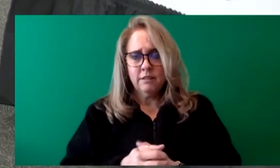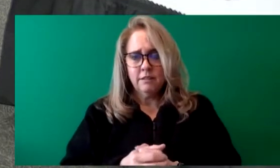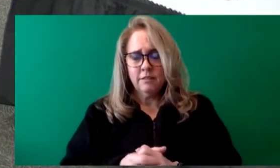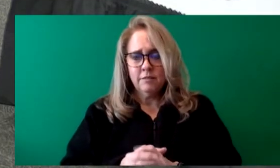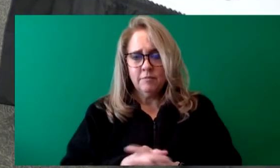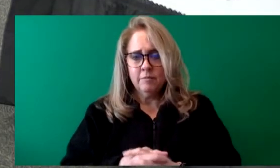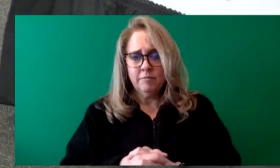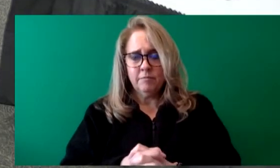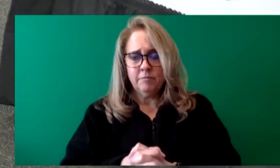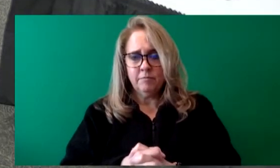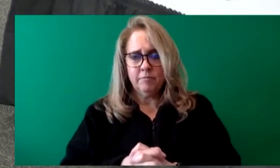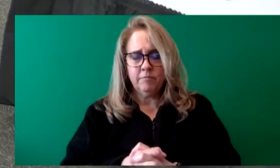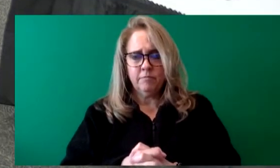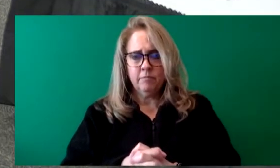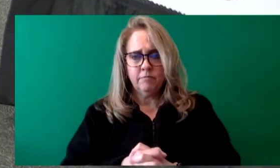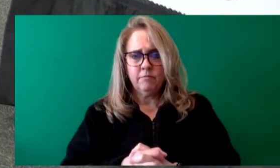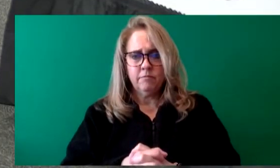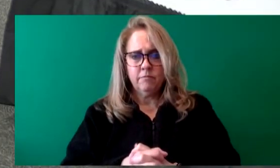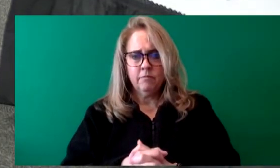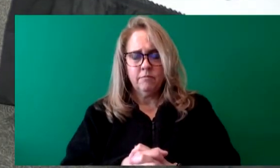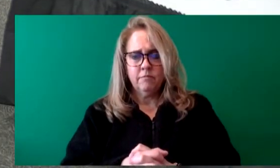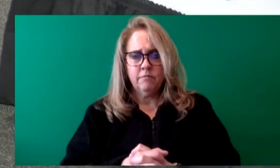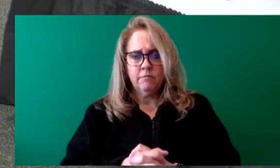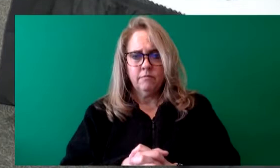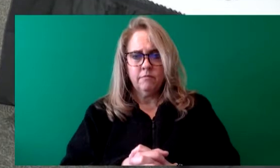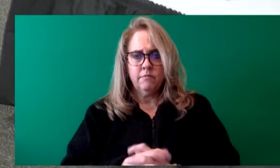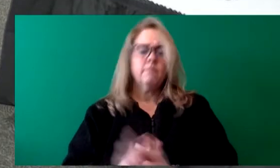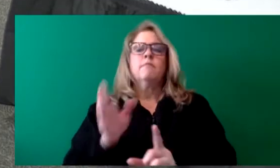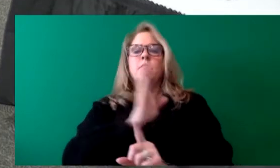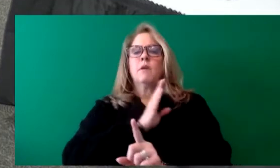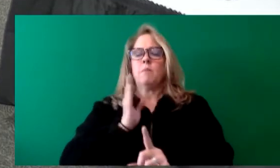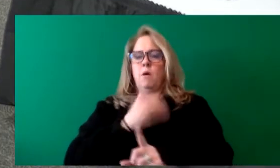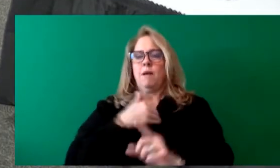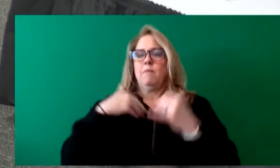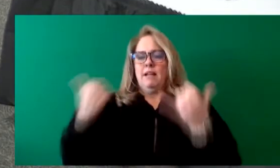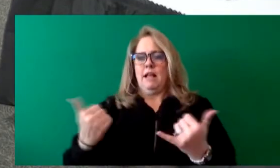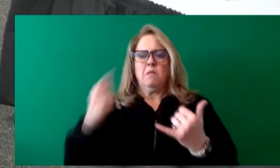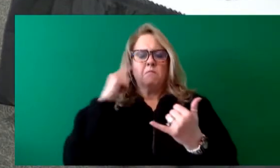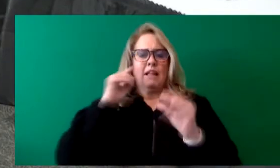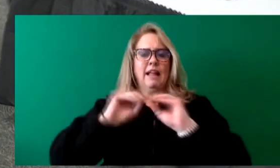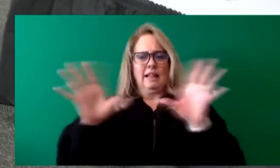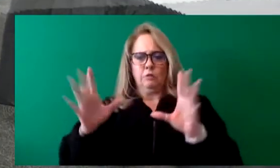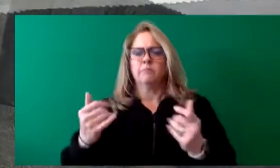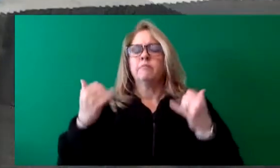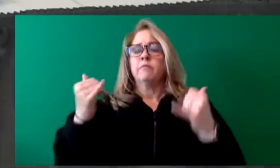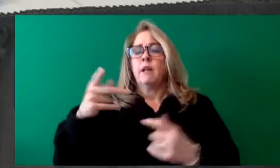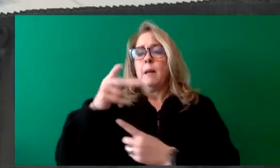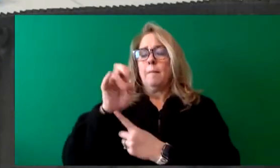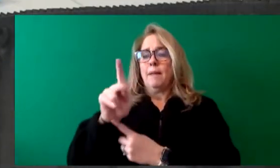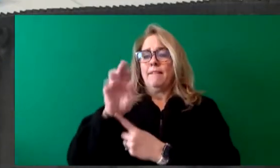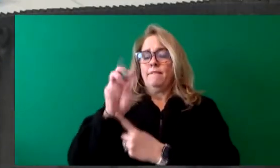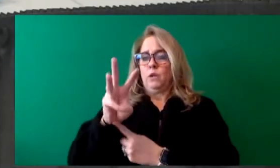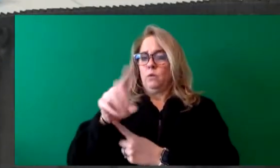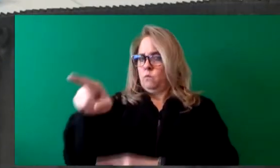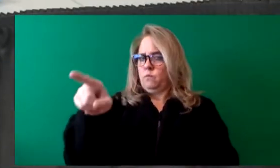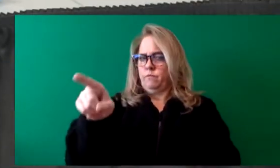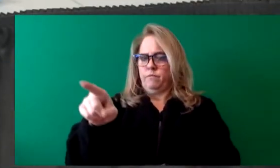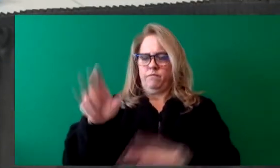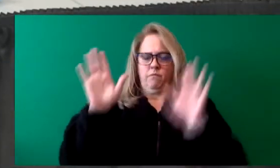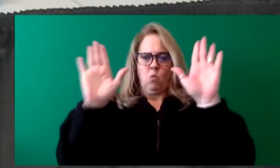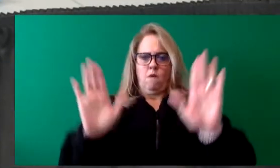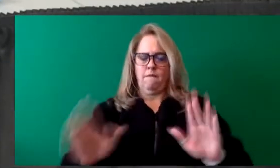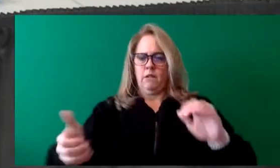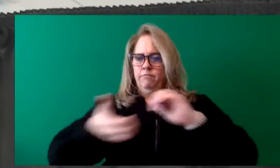Board member comments, and I'd like to start with the fact that Peak Vista has been a remarkable partner in